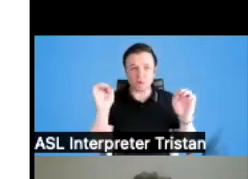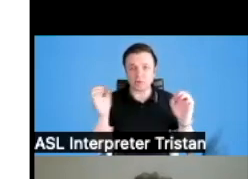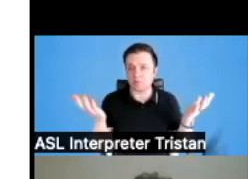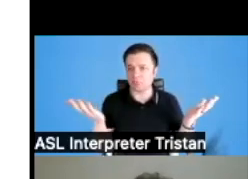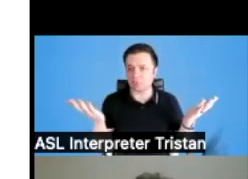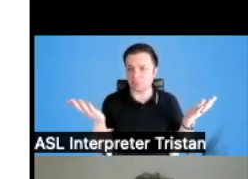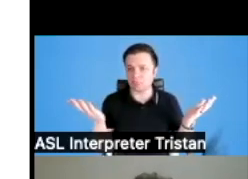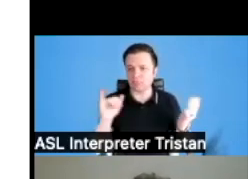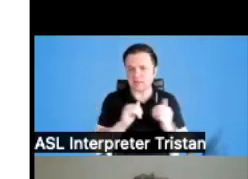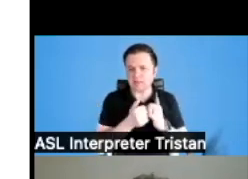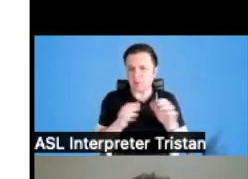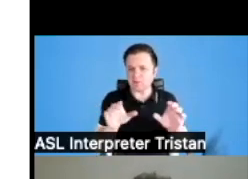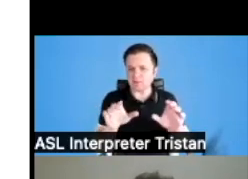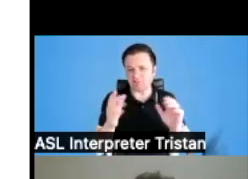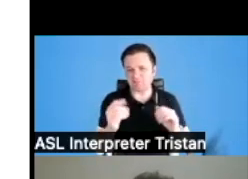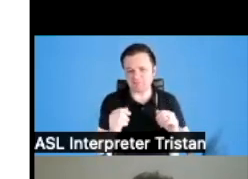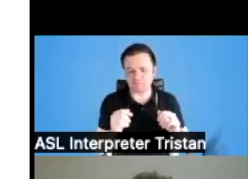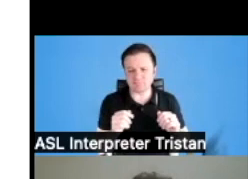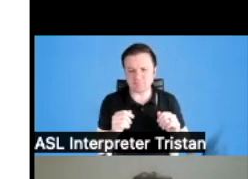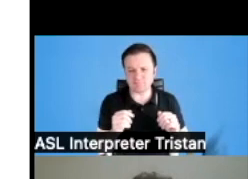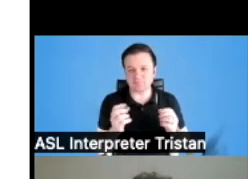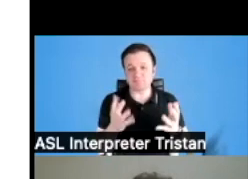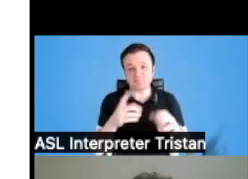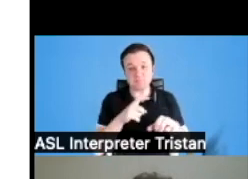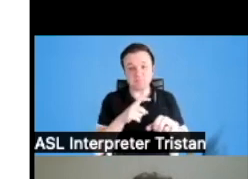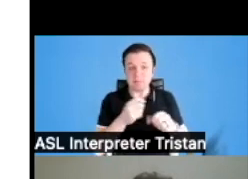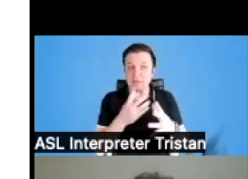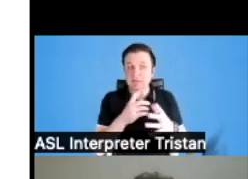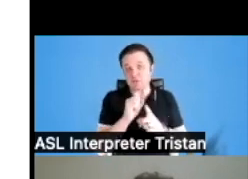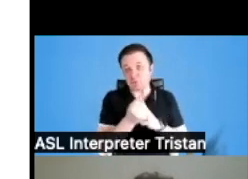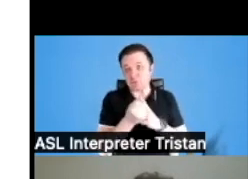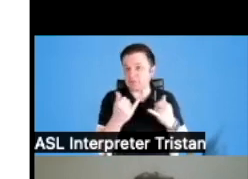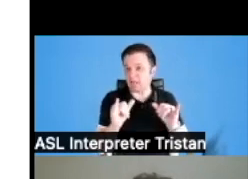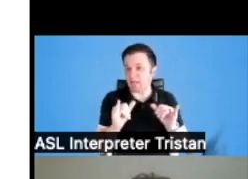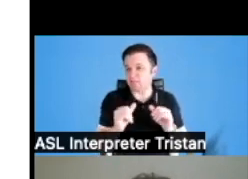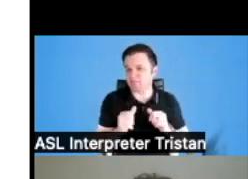That's the way we did things. And in many cases still do, in most cases still do.